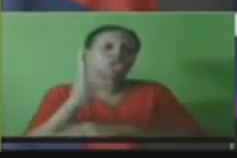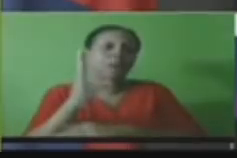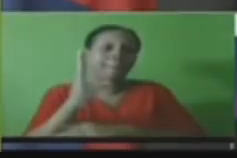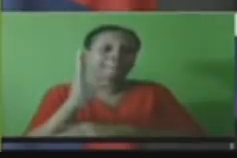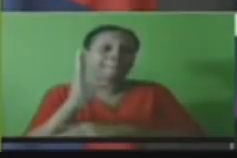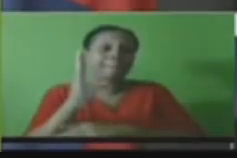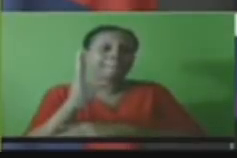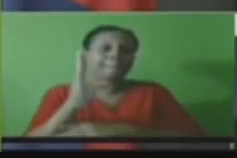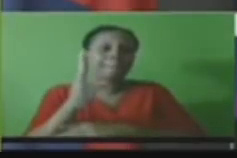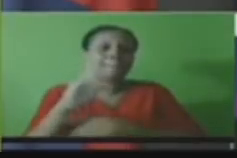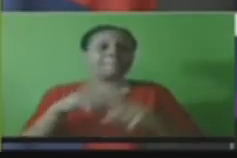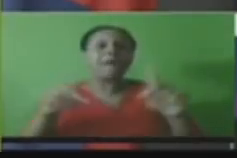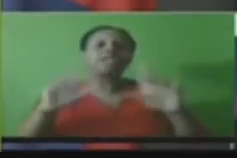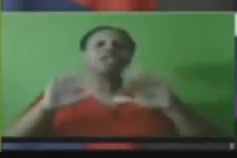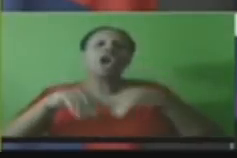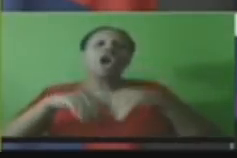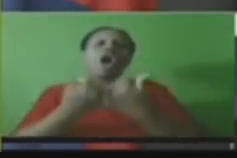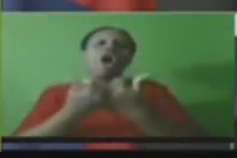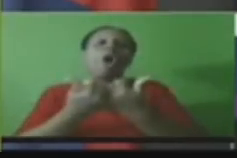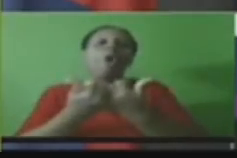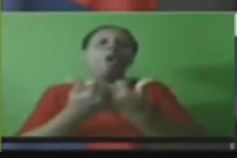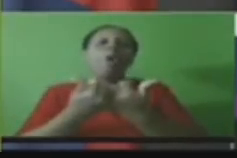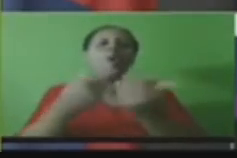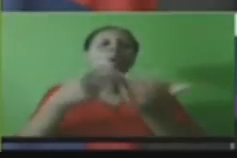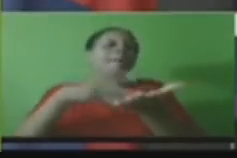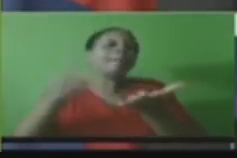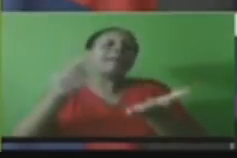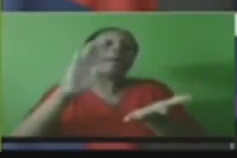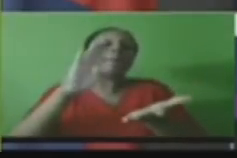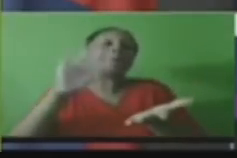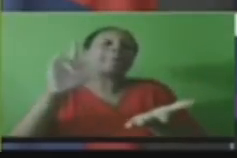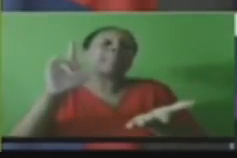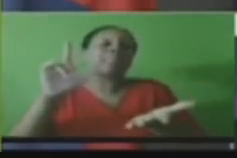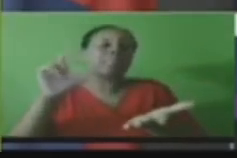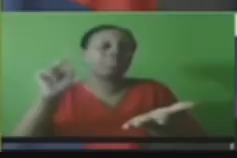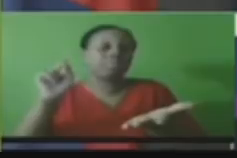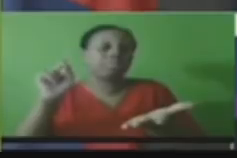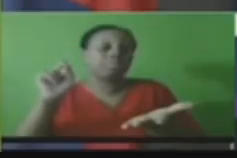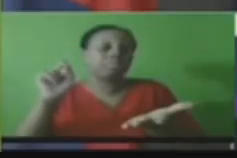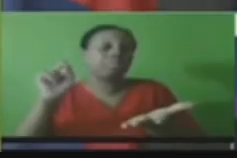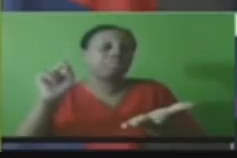paid? We have done considerable